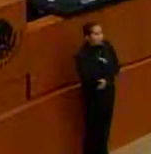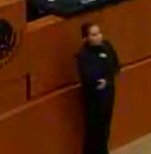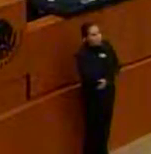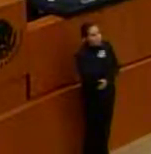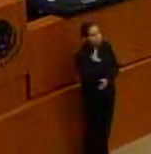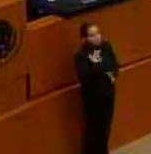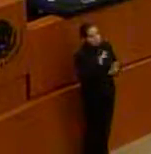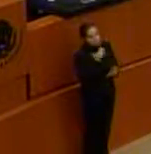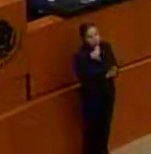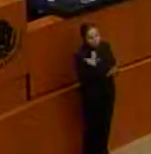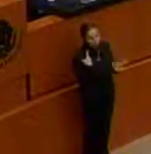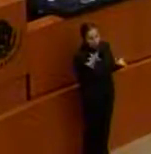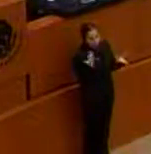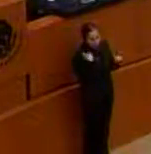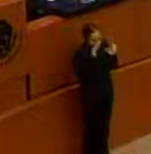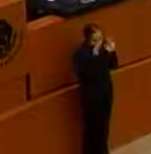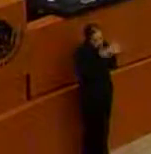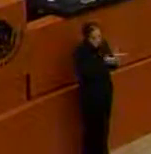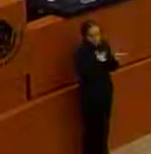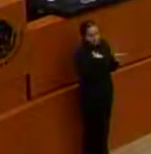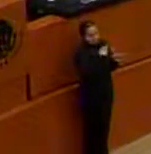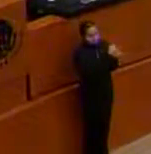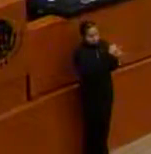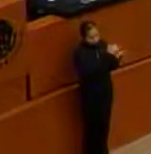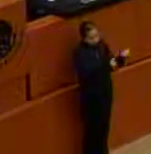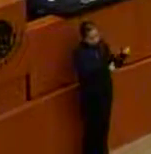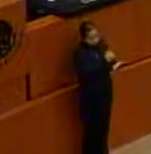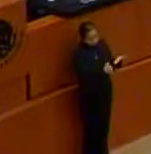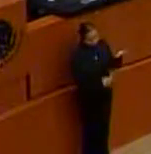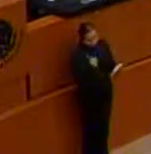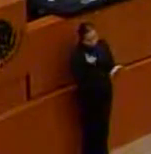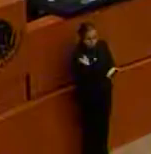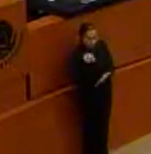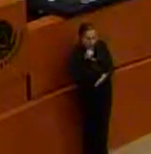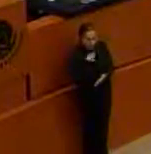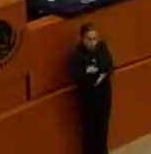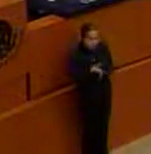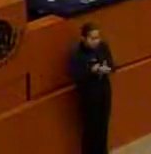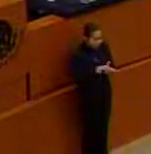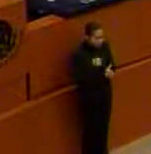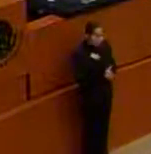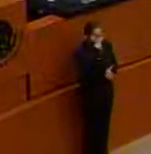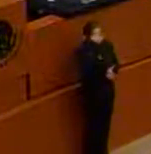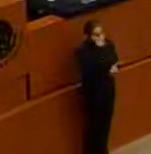text to what is relevant in a constitution. And I believe that